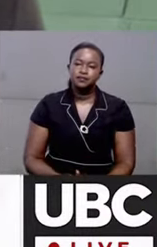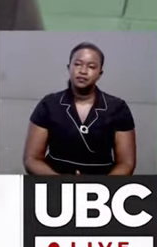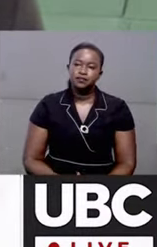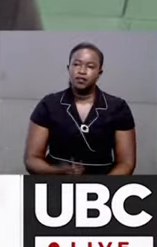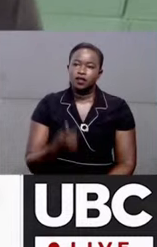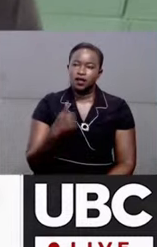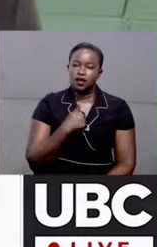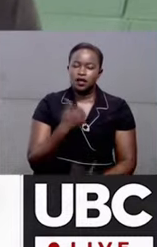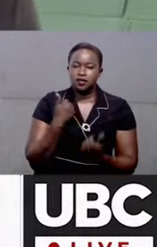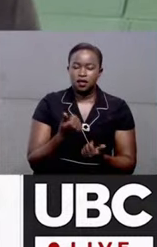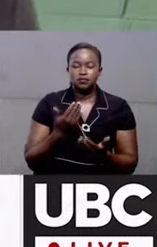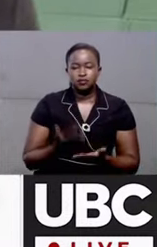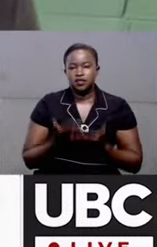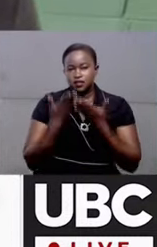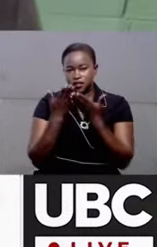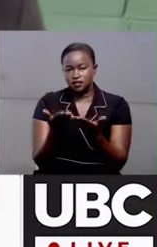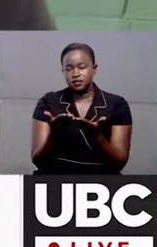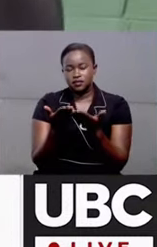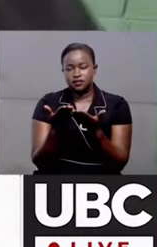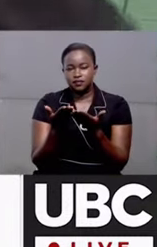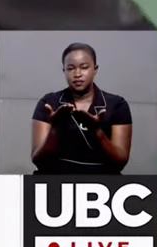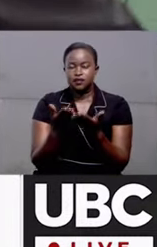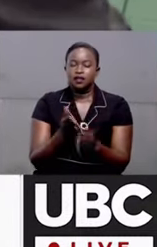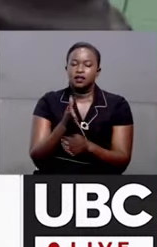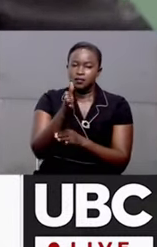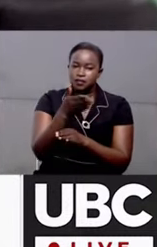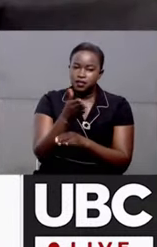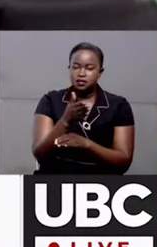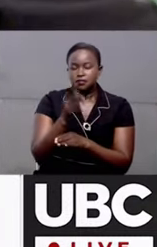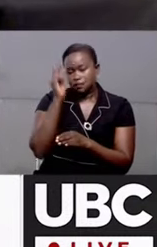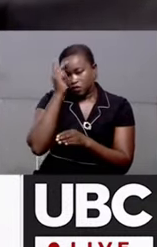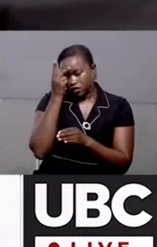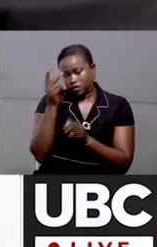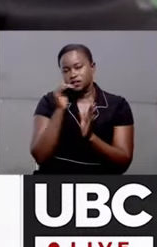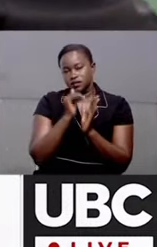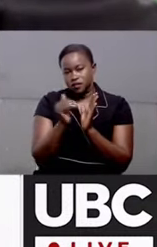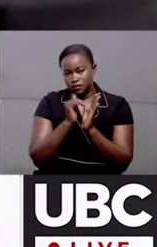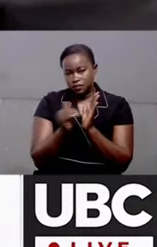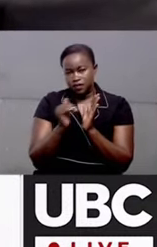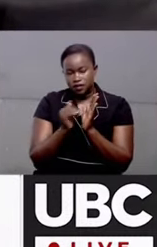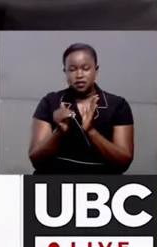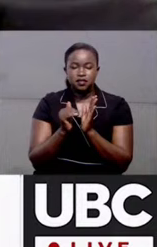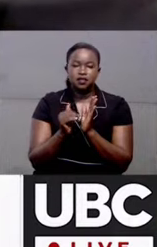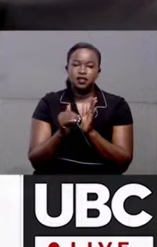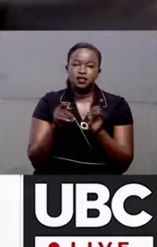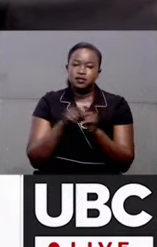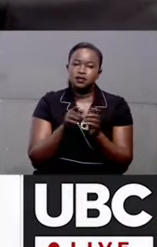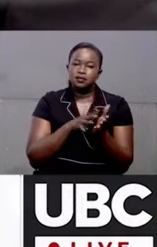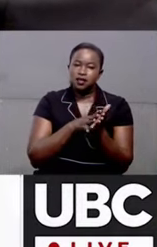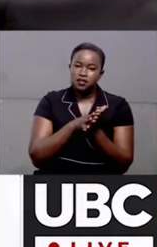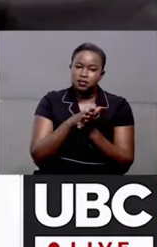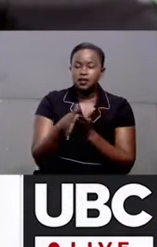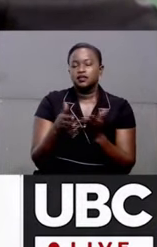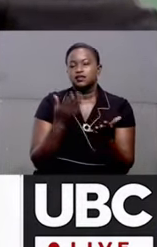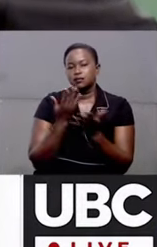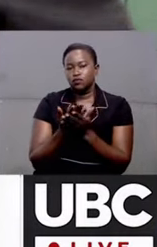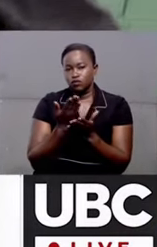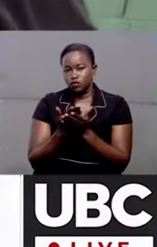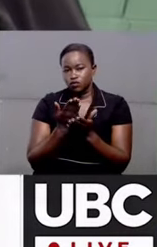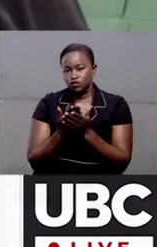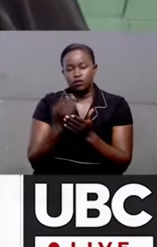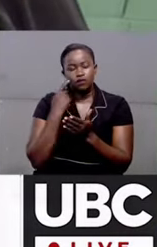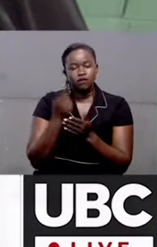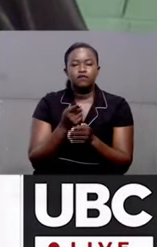I hereby present to you the Ministerial Policy Statement and Expenditure Proposals for